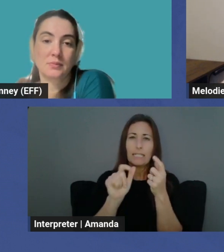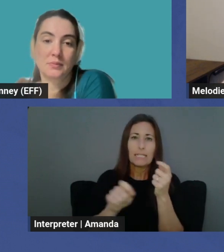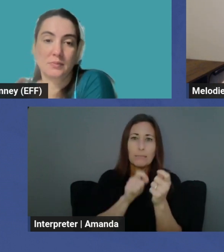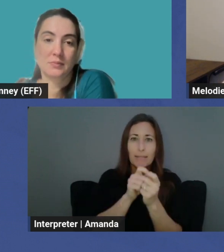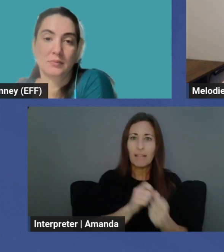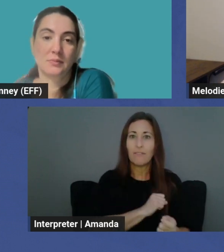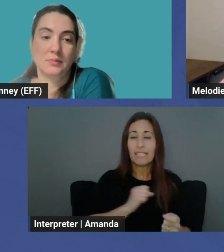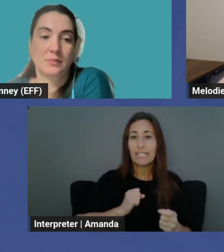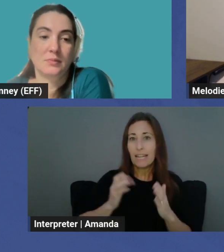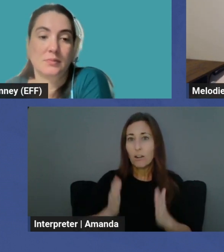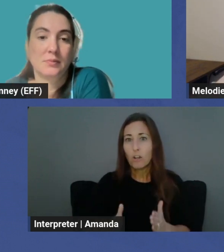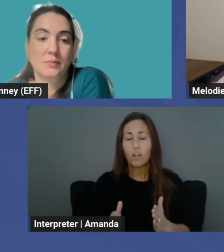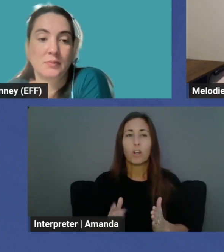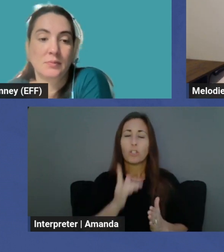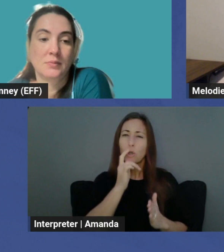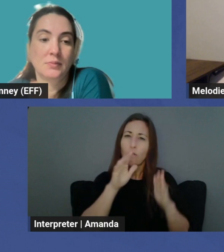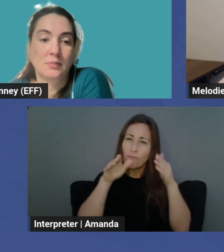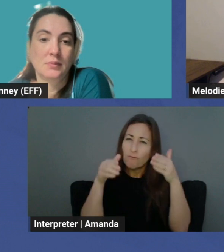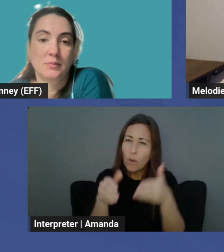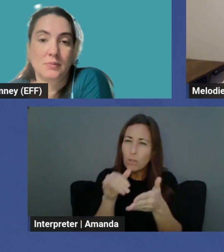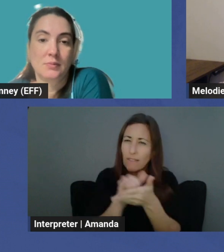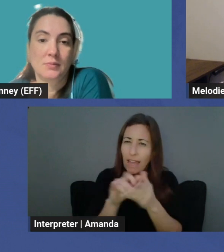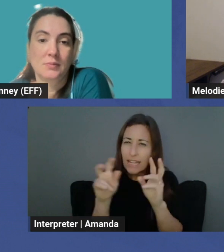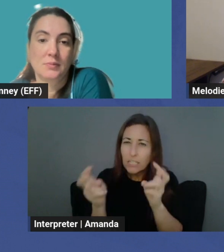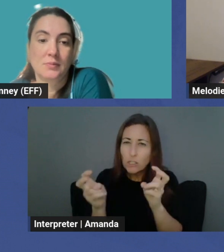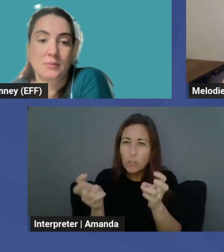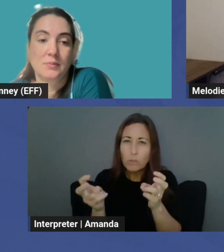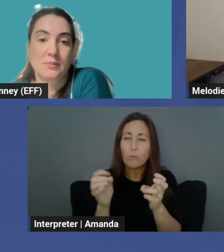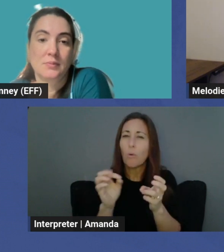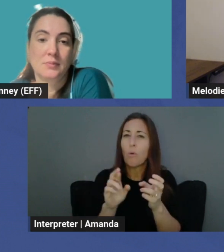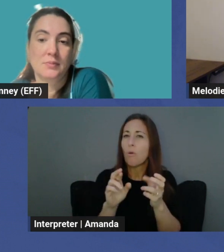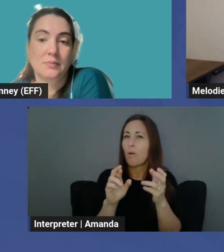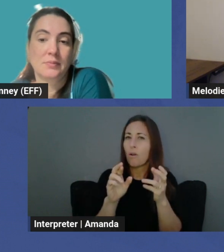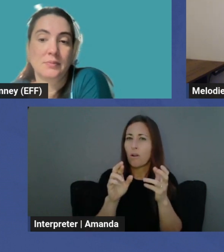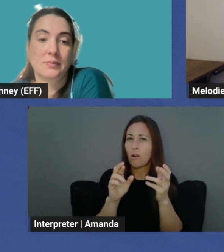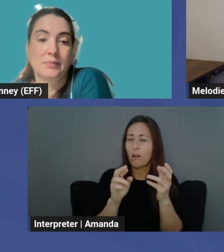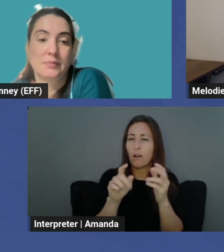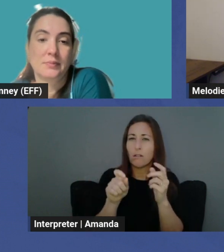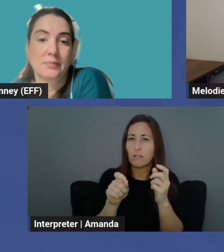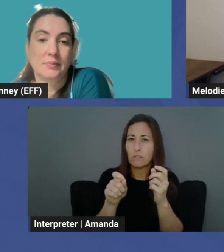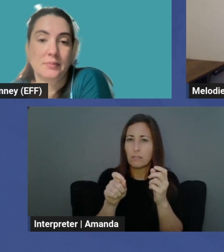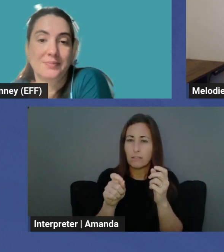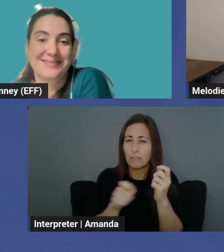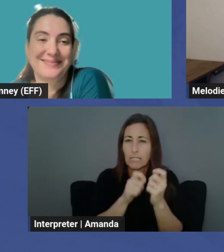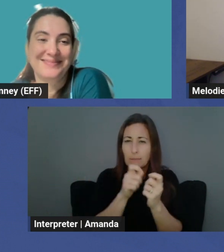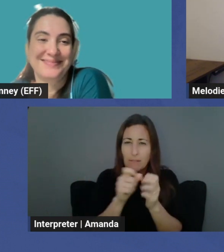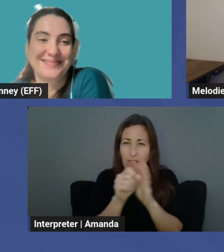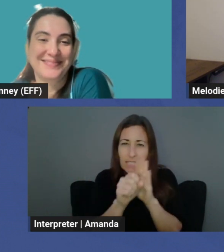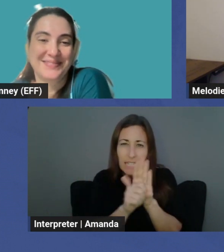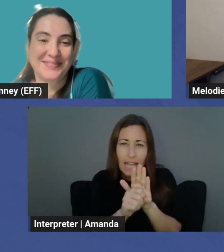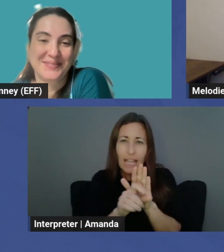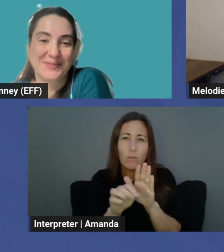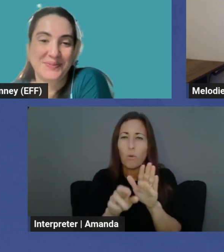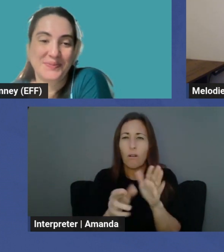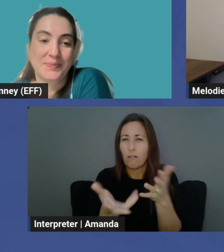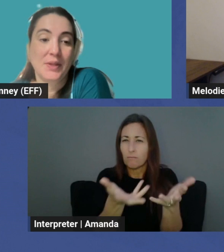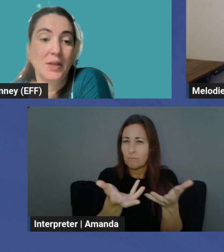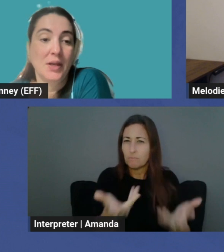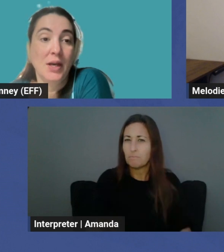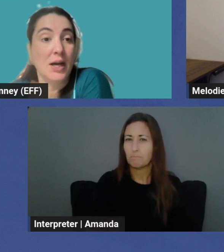who have really focused on this issue for maybe folks in those specific states to, give a call to their elected